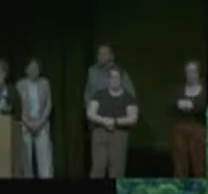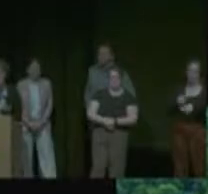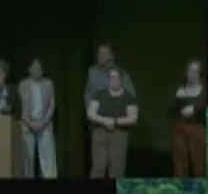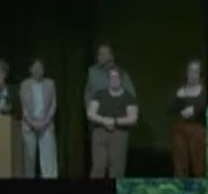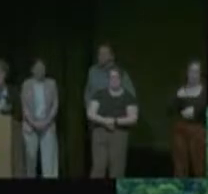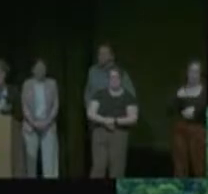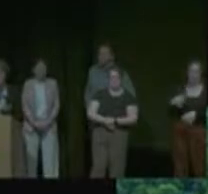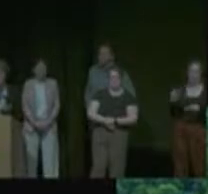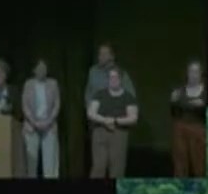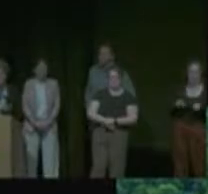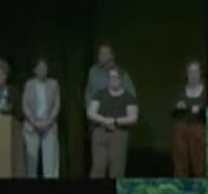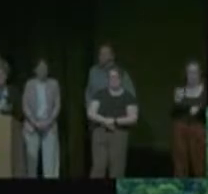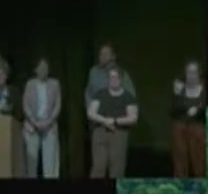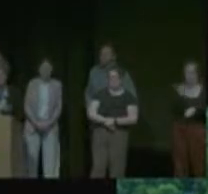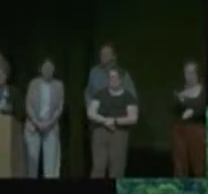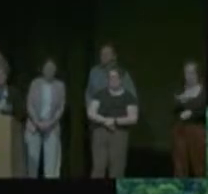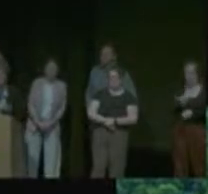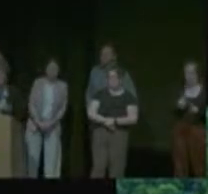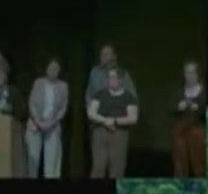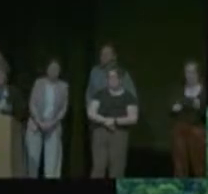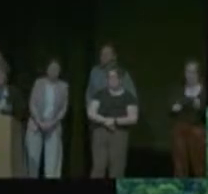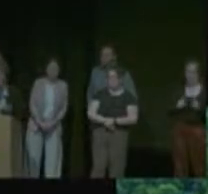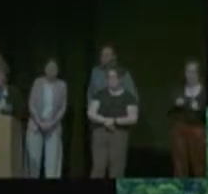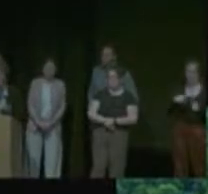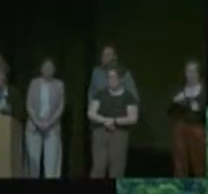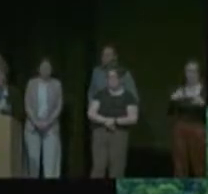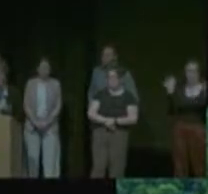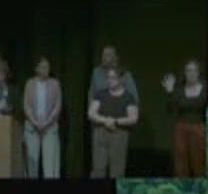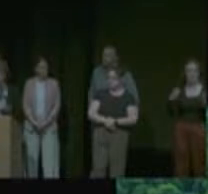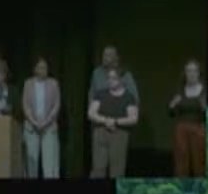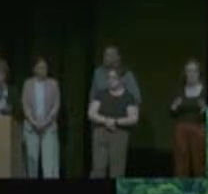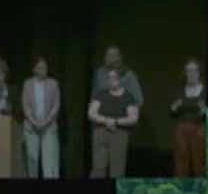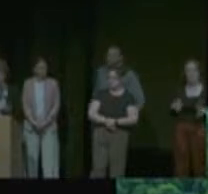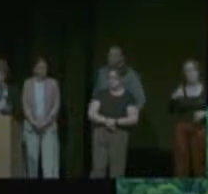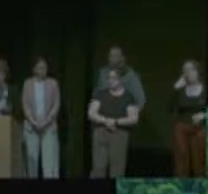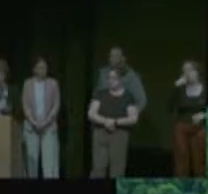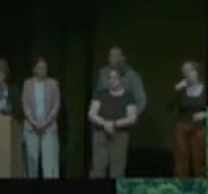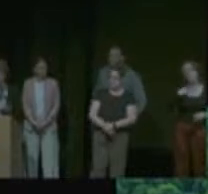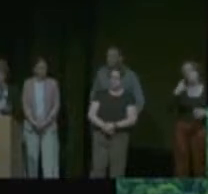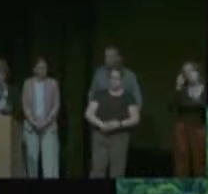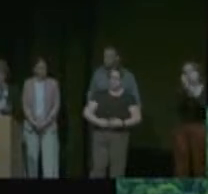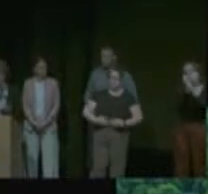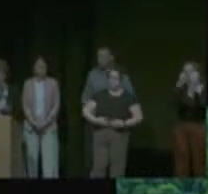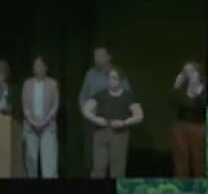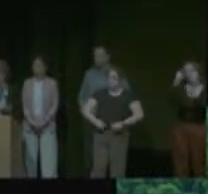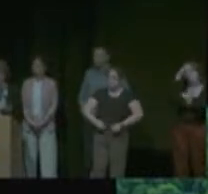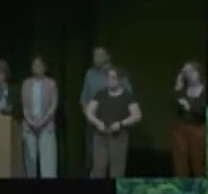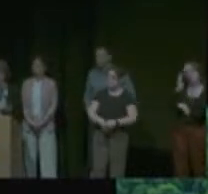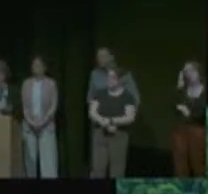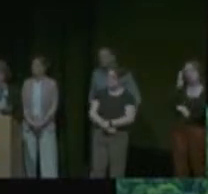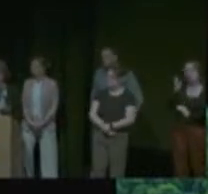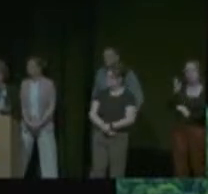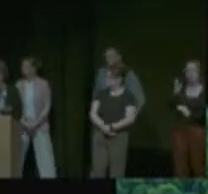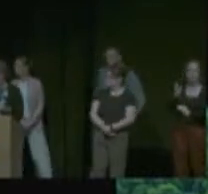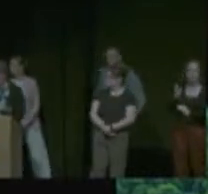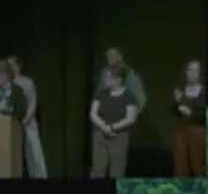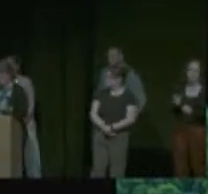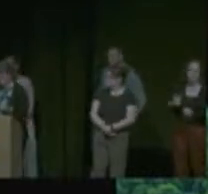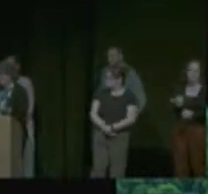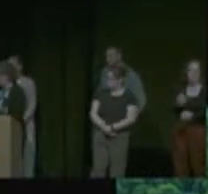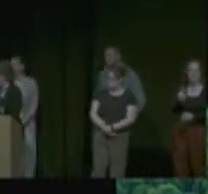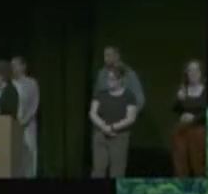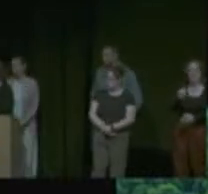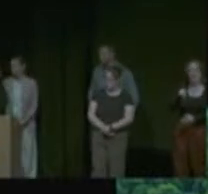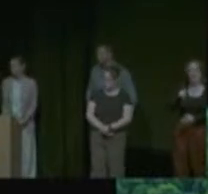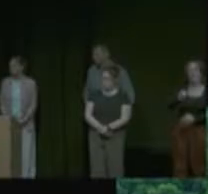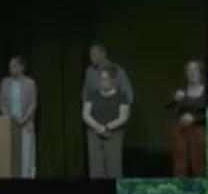like. This will be like when it's all over. Can you give us a little picture of what you see in terms of kayaking,